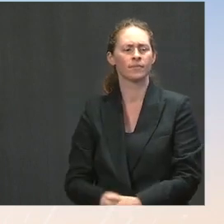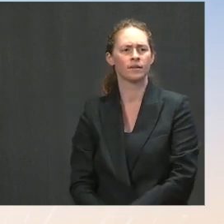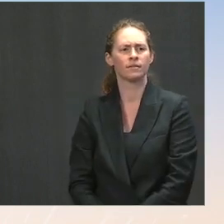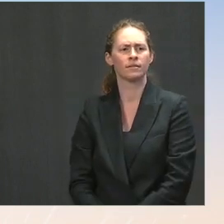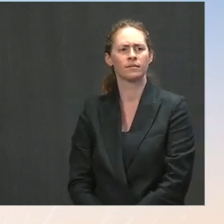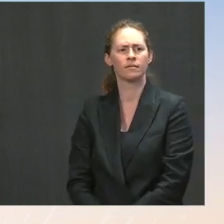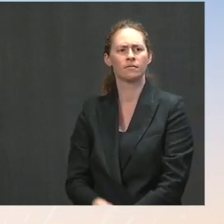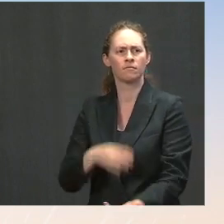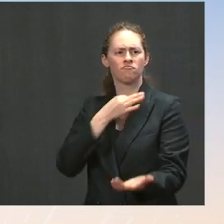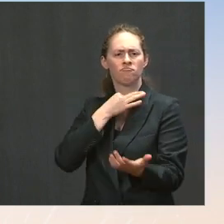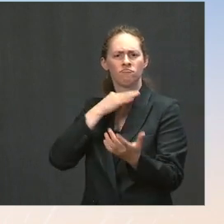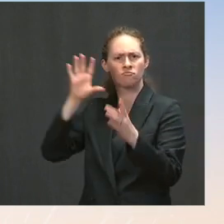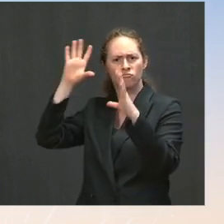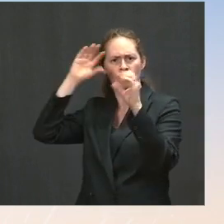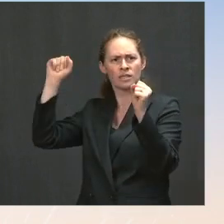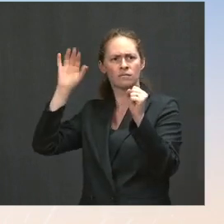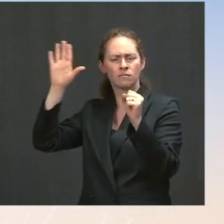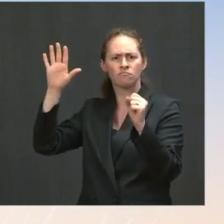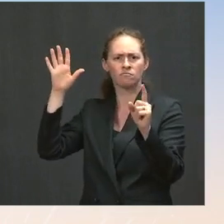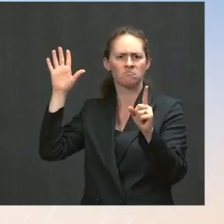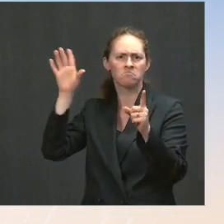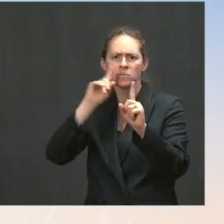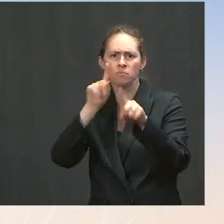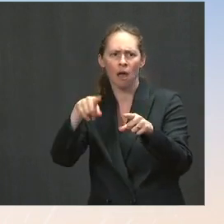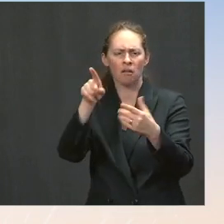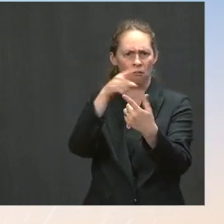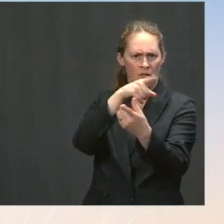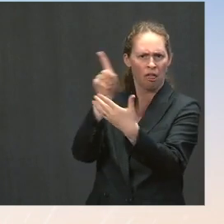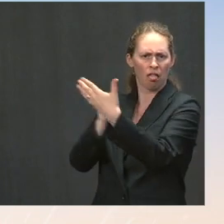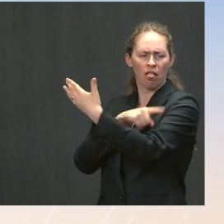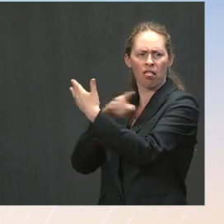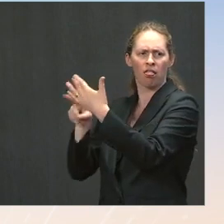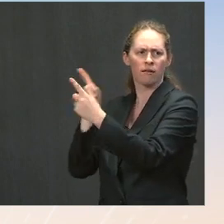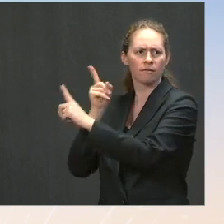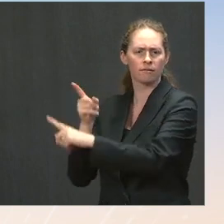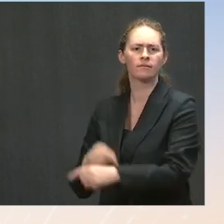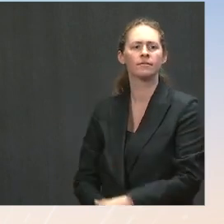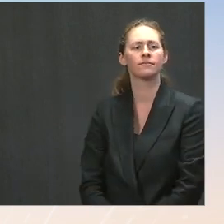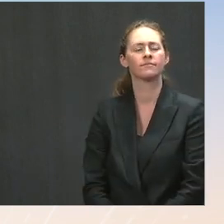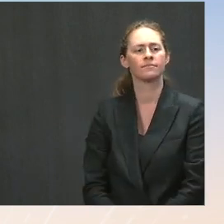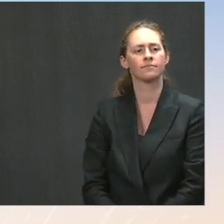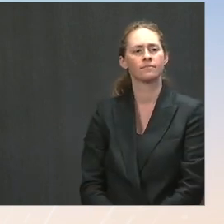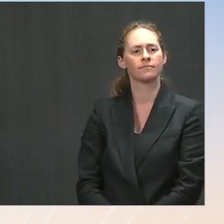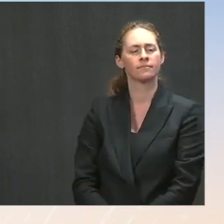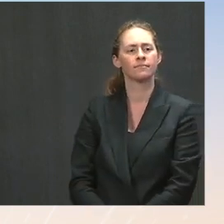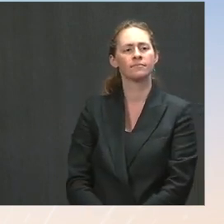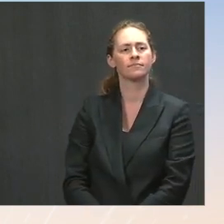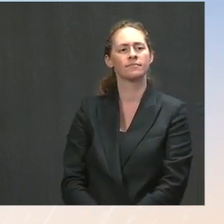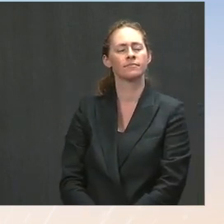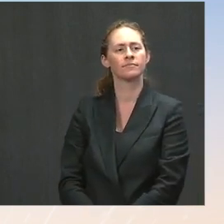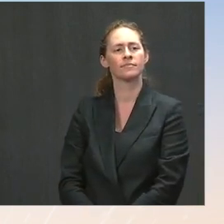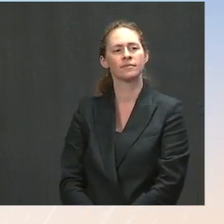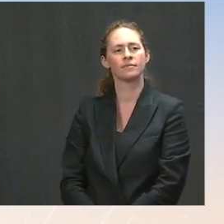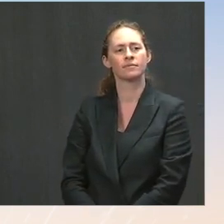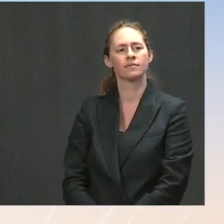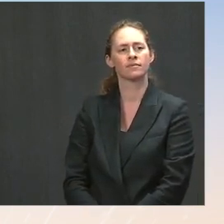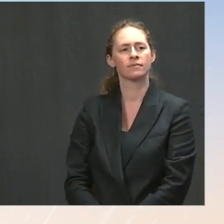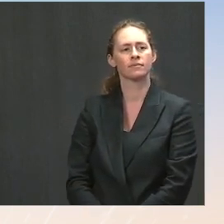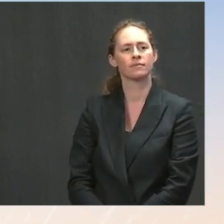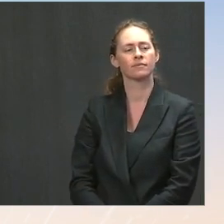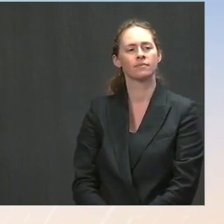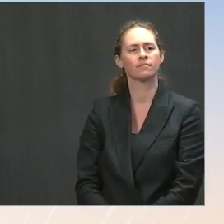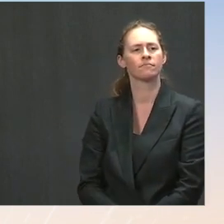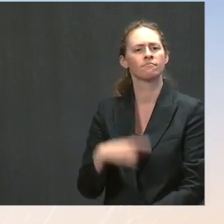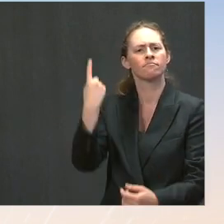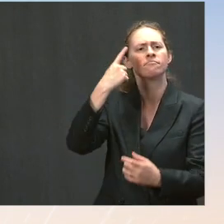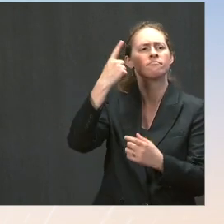criticism? And on the other side of that coin, is it this administration's view that most of the people who are claiming credible fear on the border are not